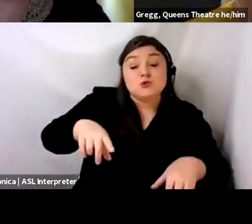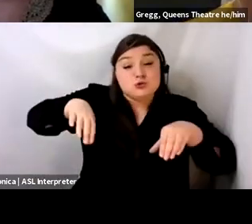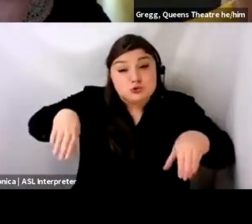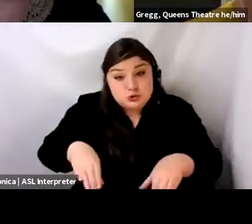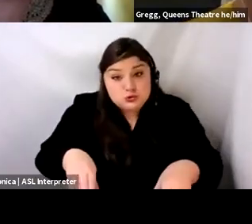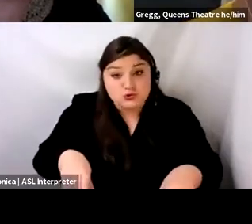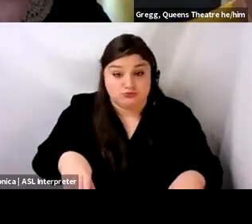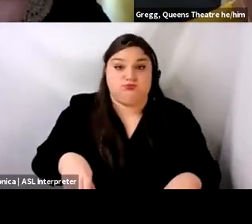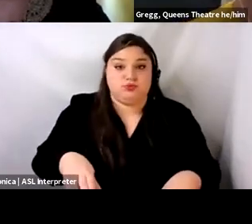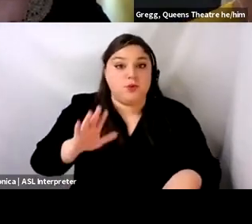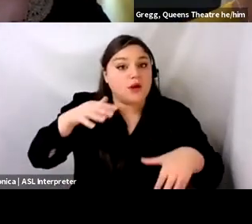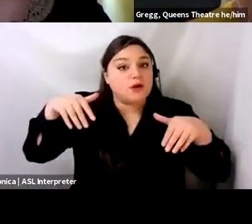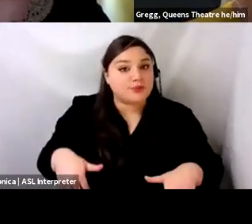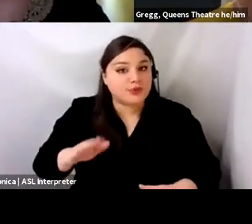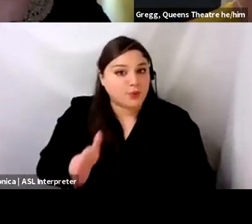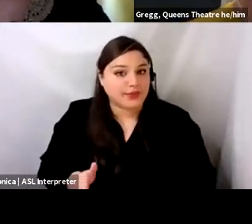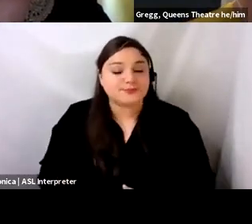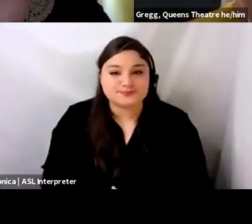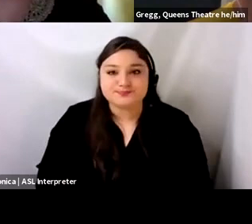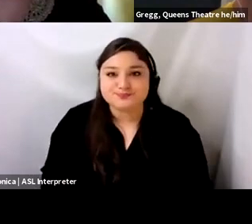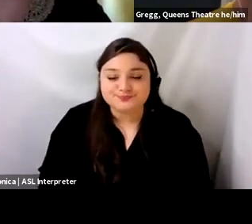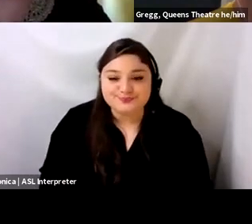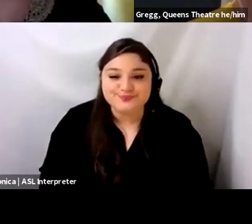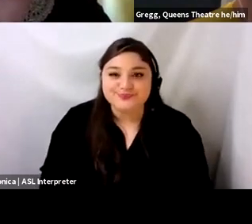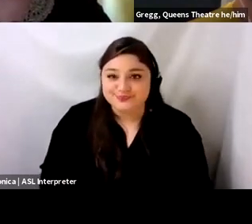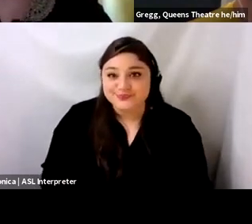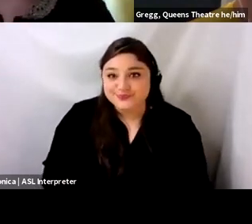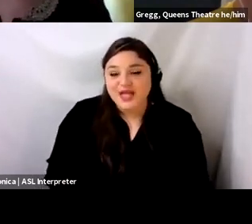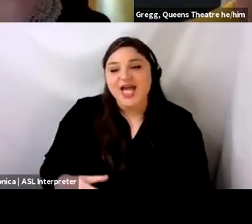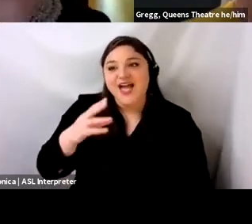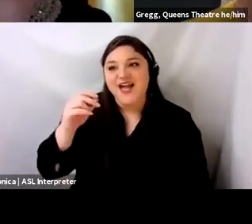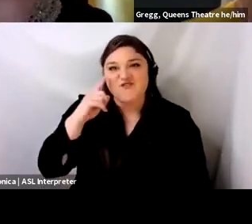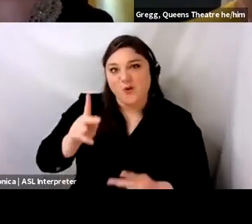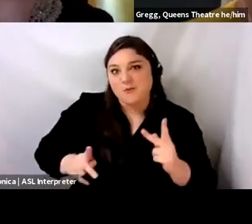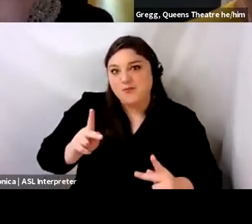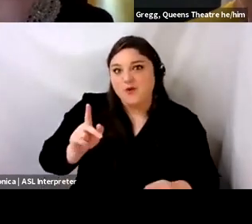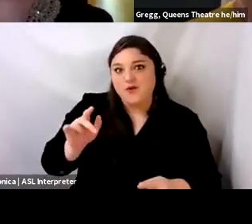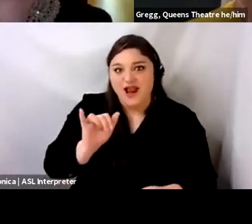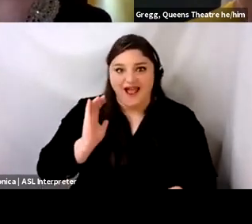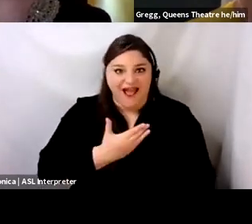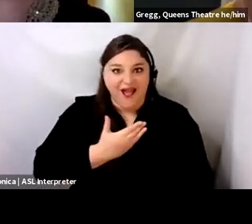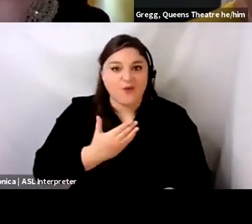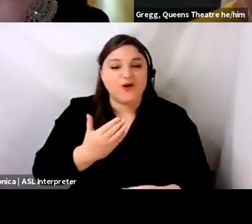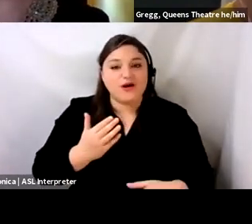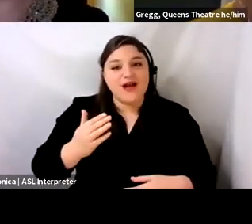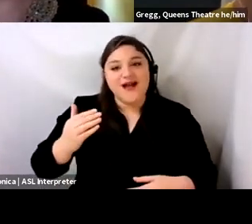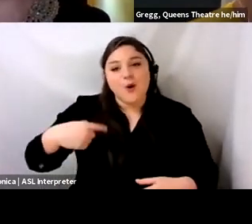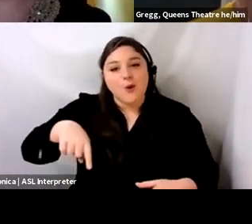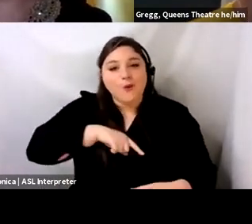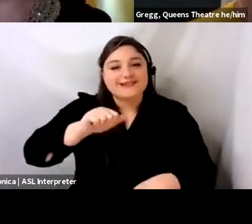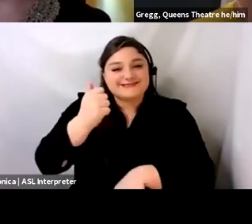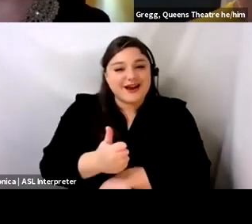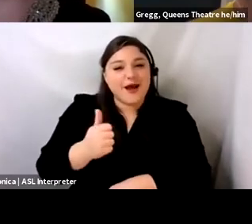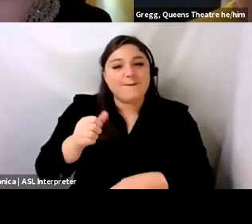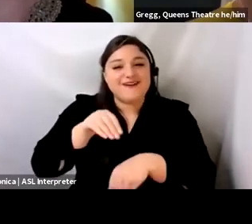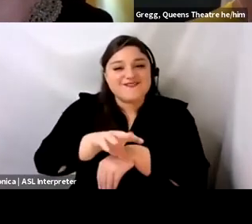any program, was start an advisory committee, right? Specifically focused on, on this area. Um, and that advisory committee consists of about a dozen people.